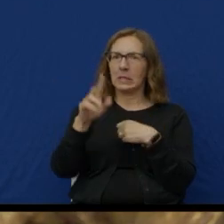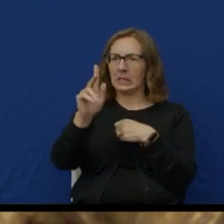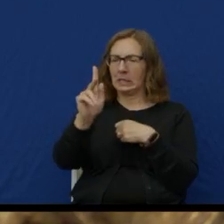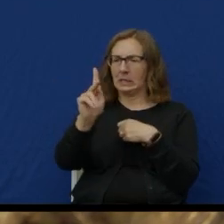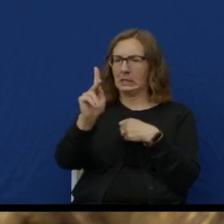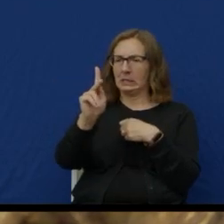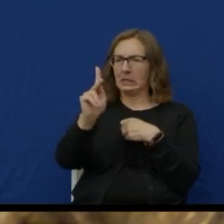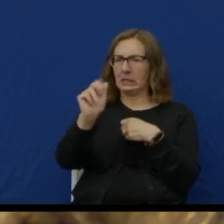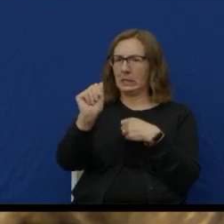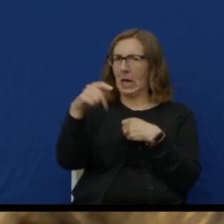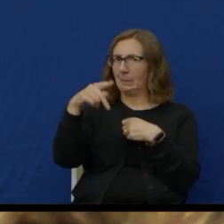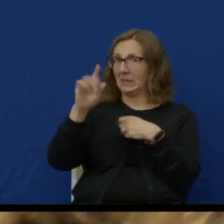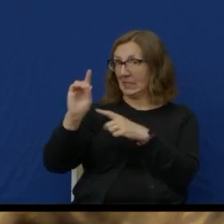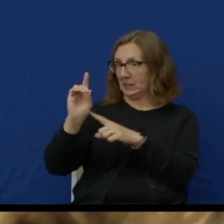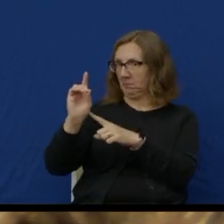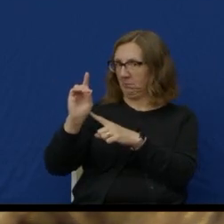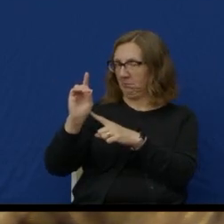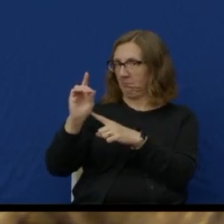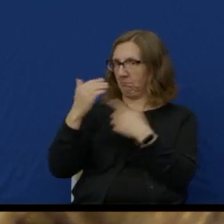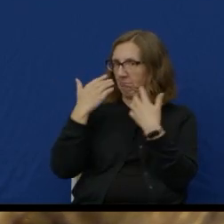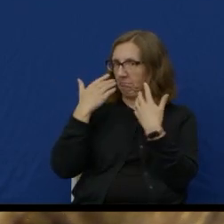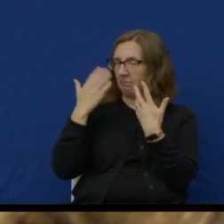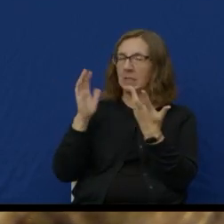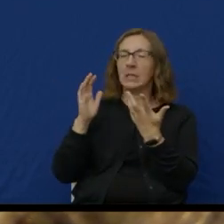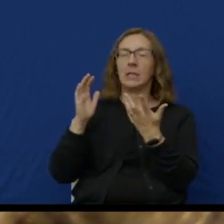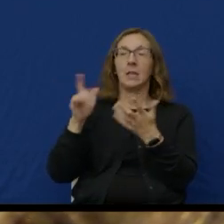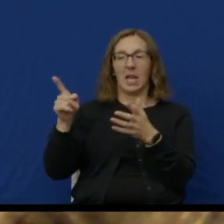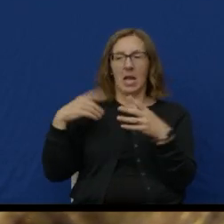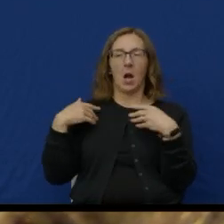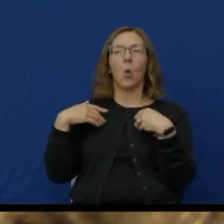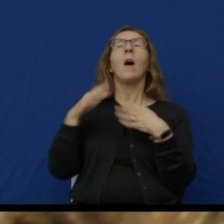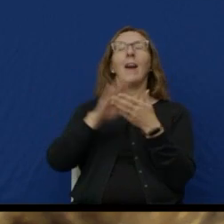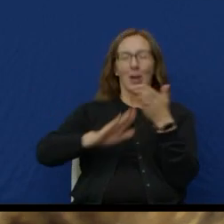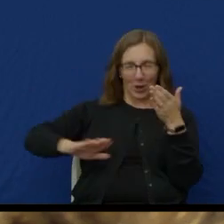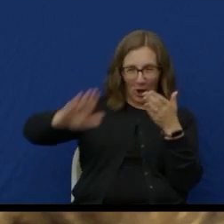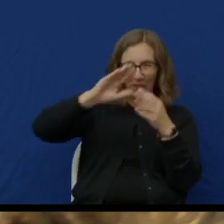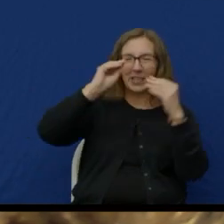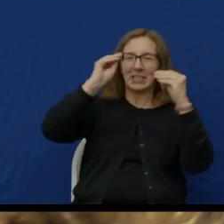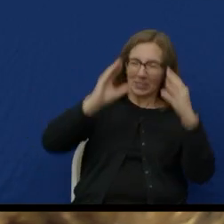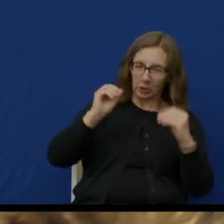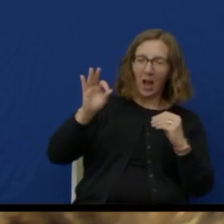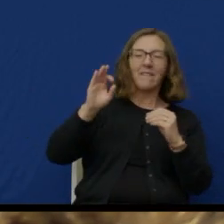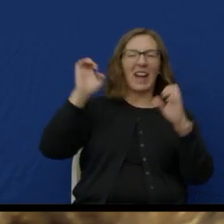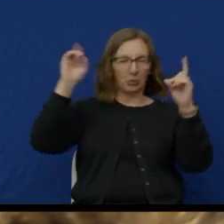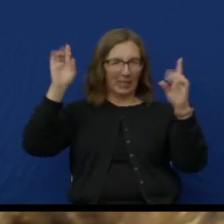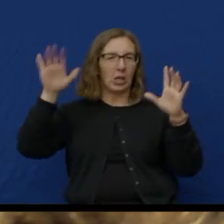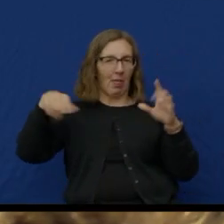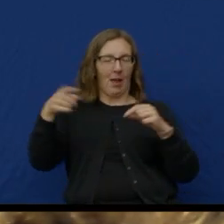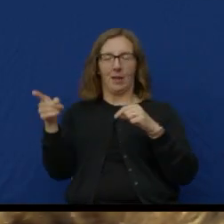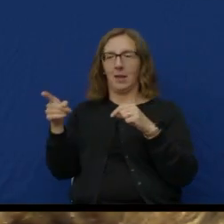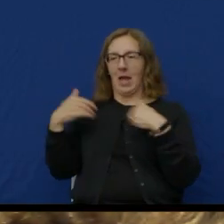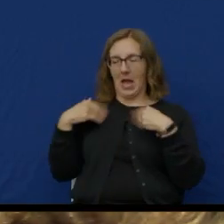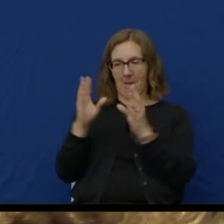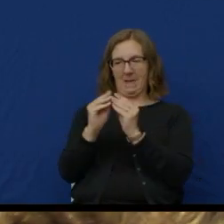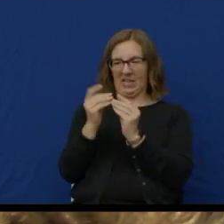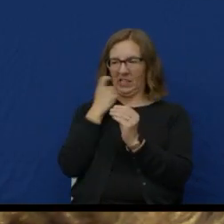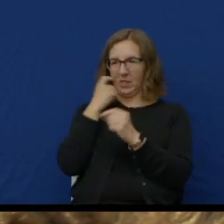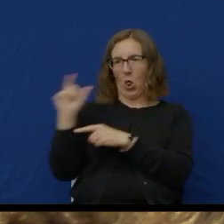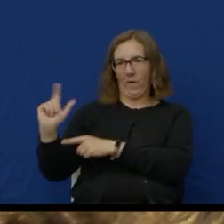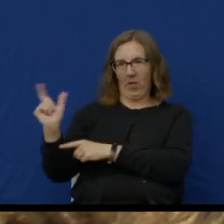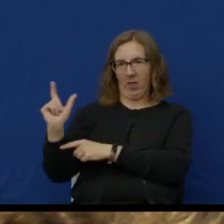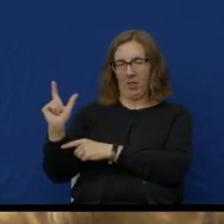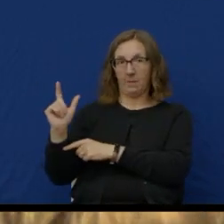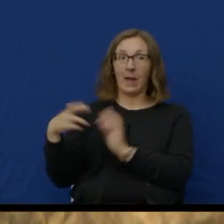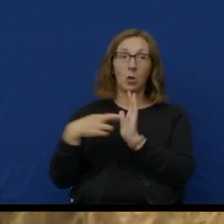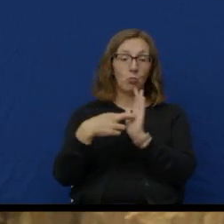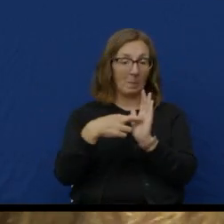their meeting in Louisville, the College of Teachers of Education, and Representative Tipton attended that